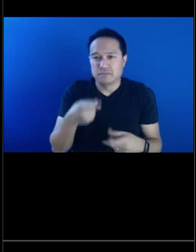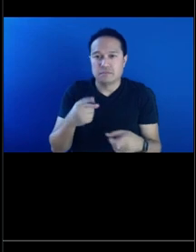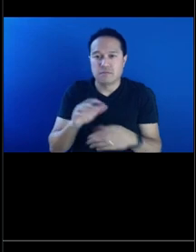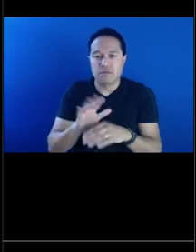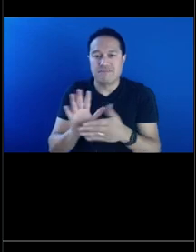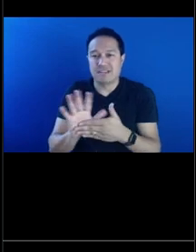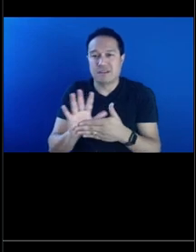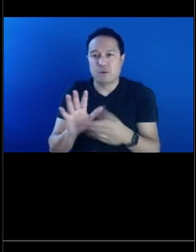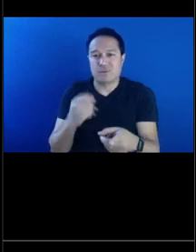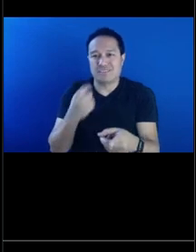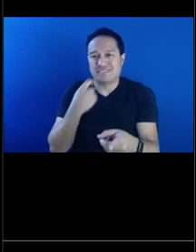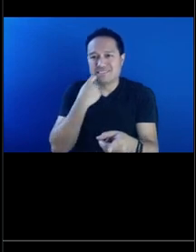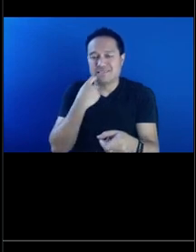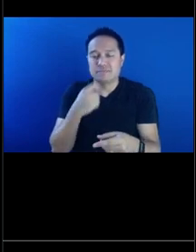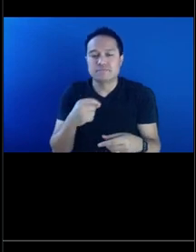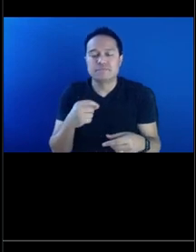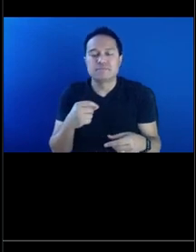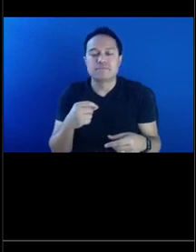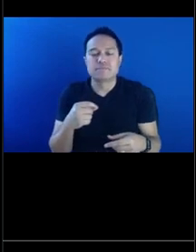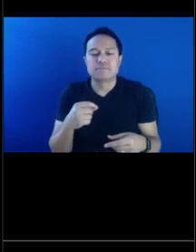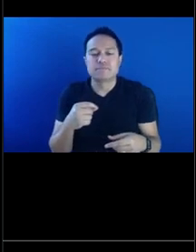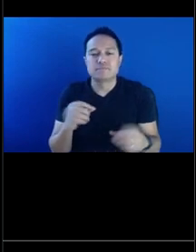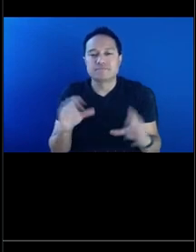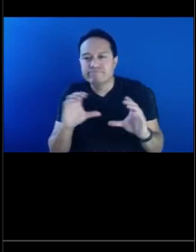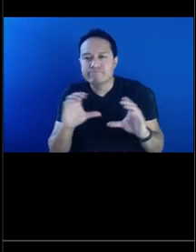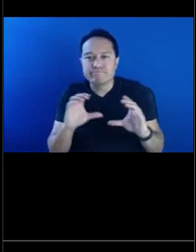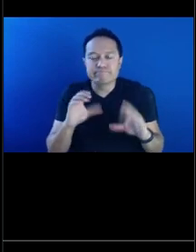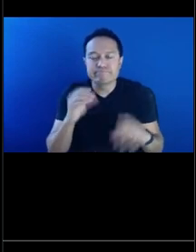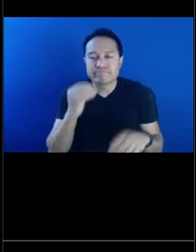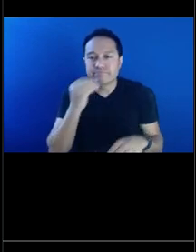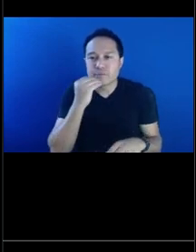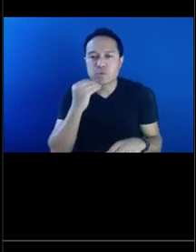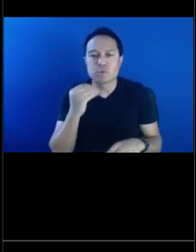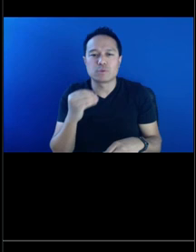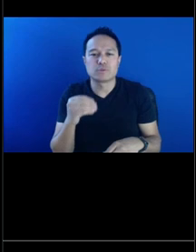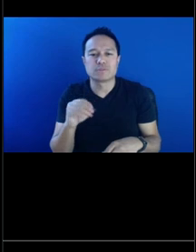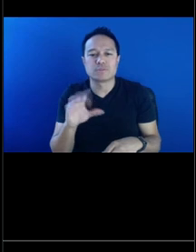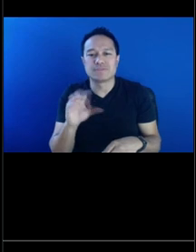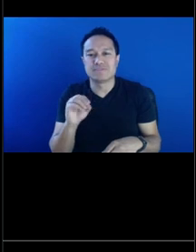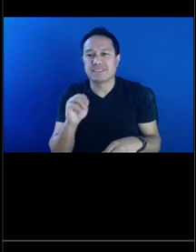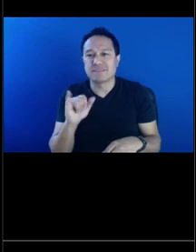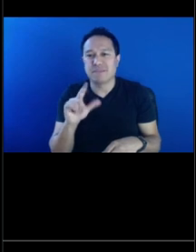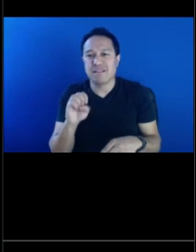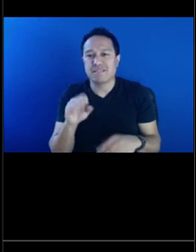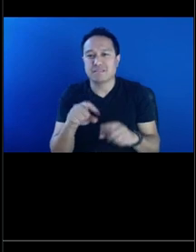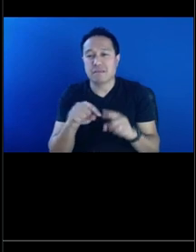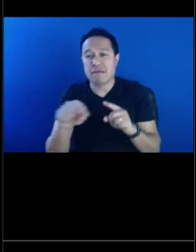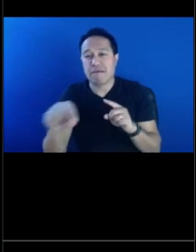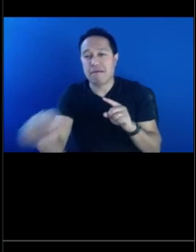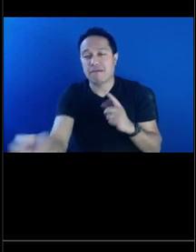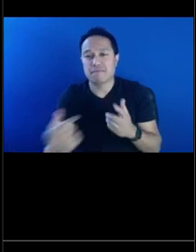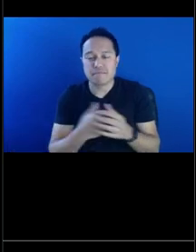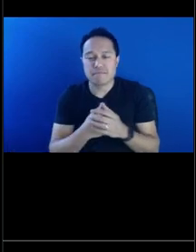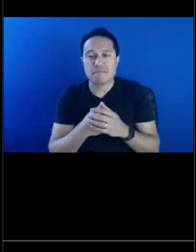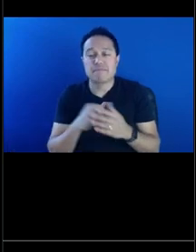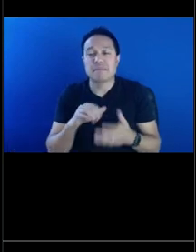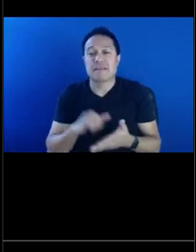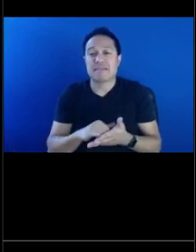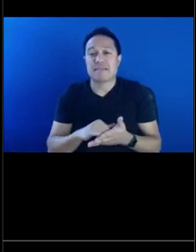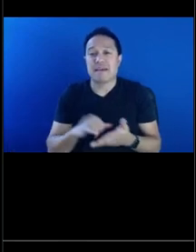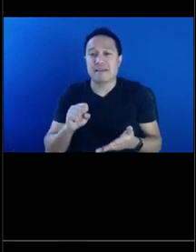went to go forage at, you know, some coral reefs about 50 miles from shore, that seal, you know, because that was a really